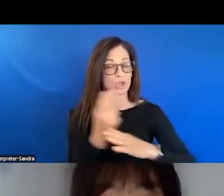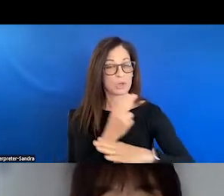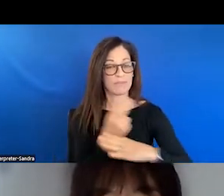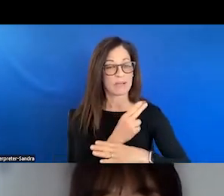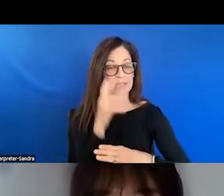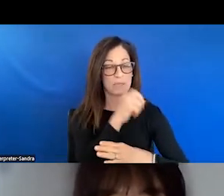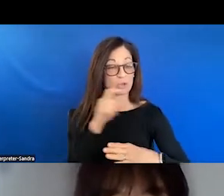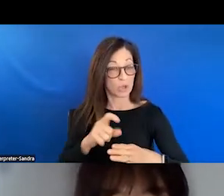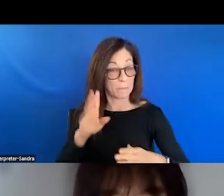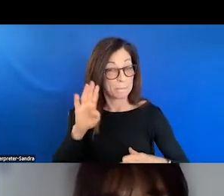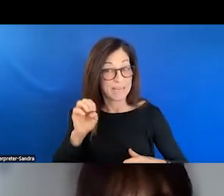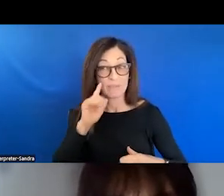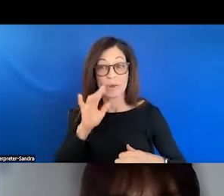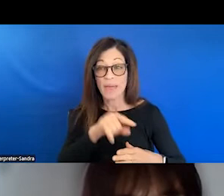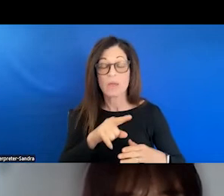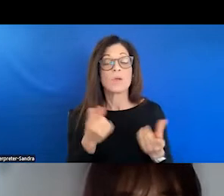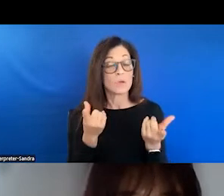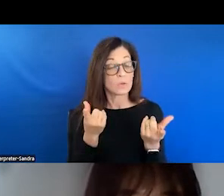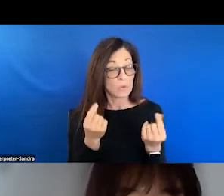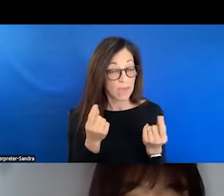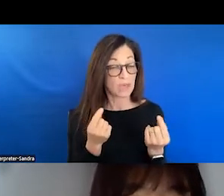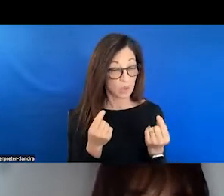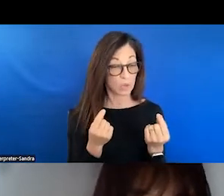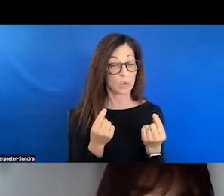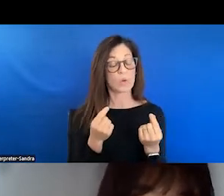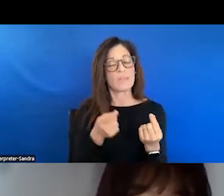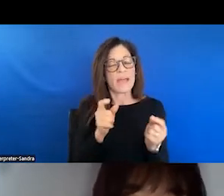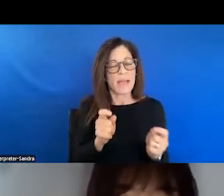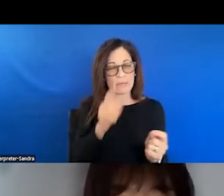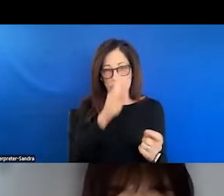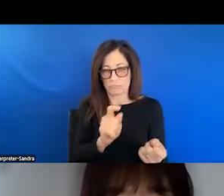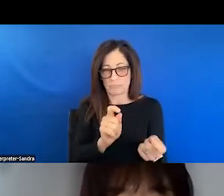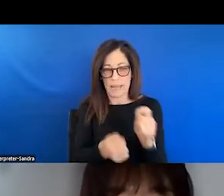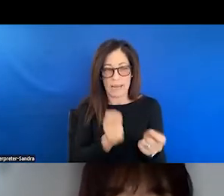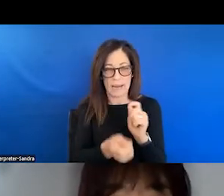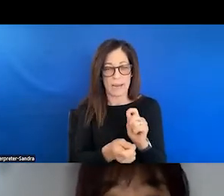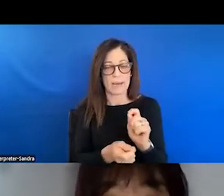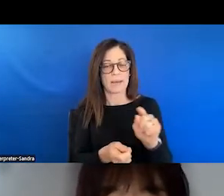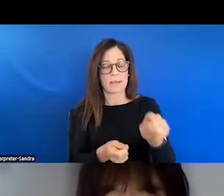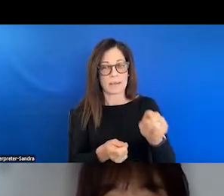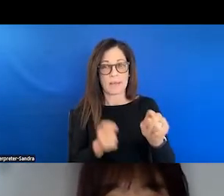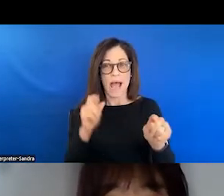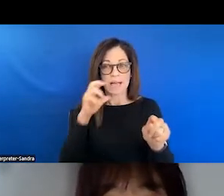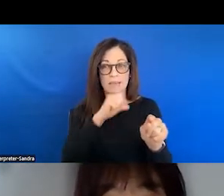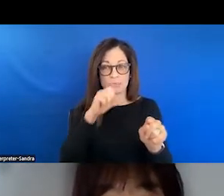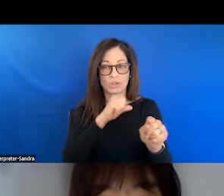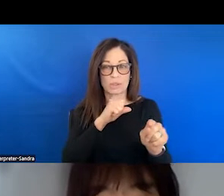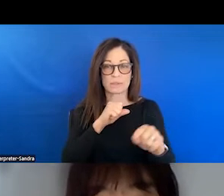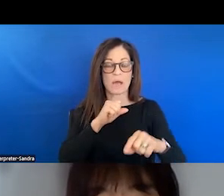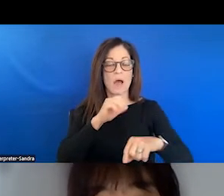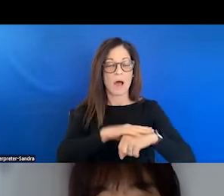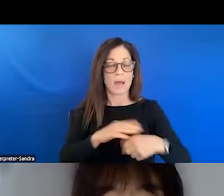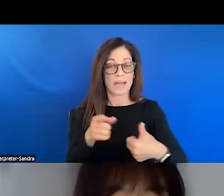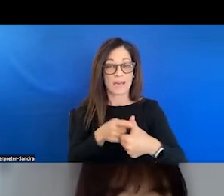community, they can directly edit the assumptions on initial